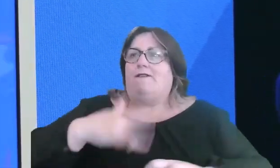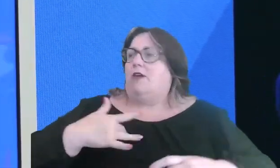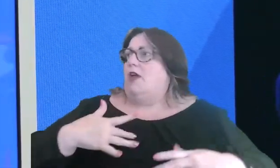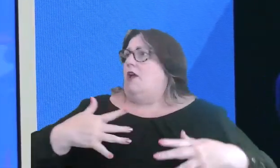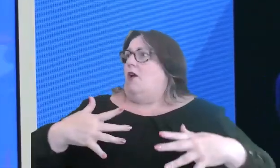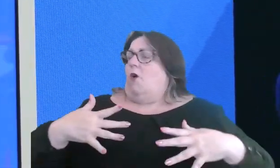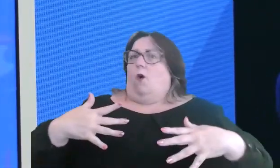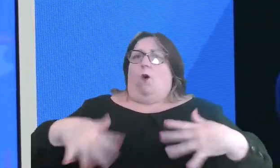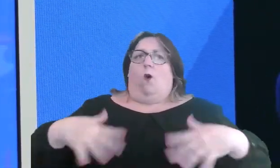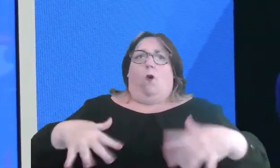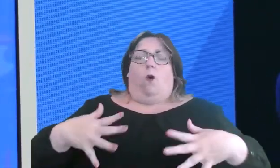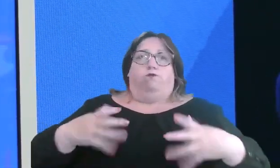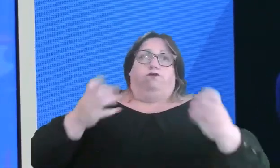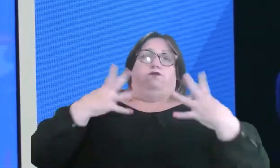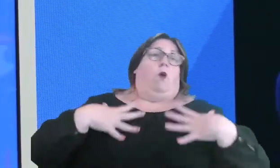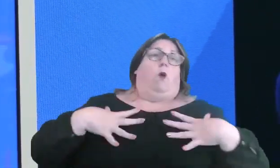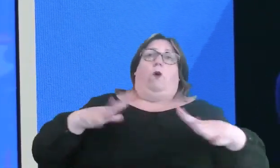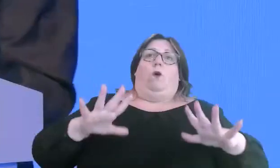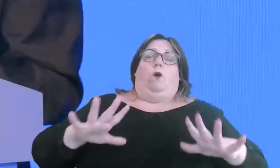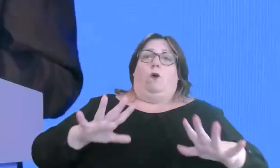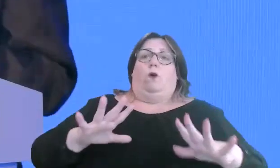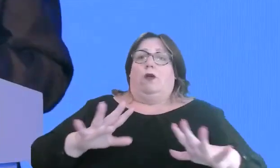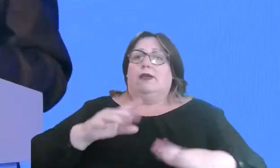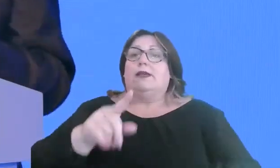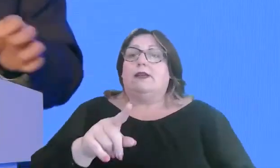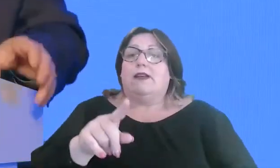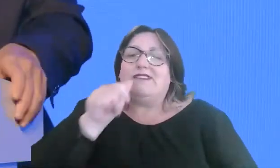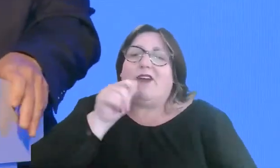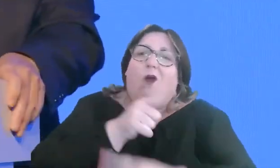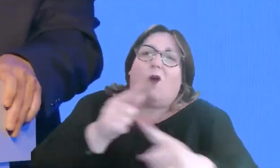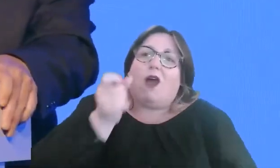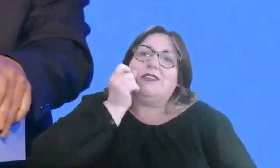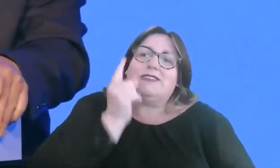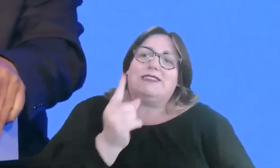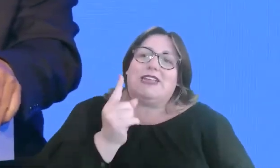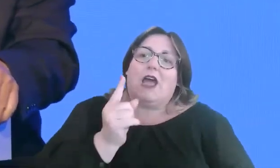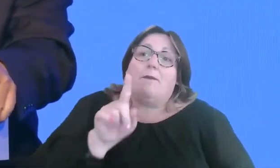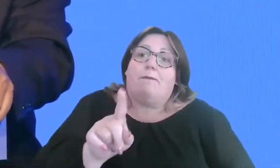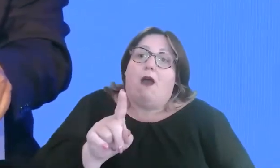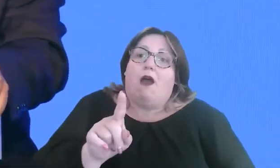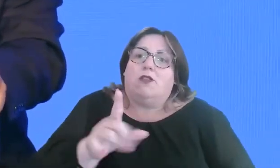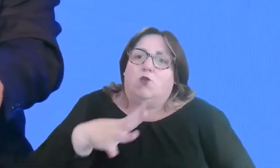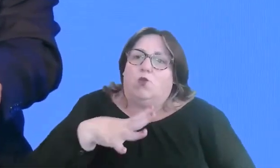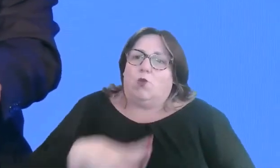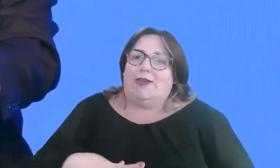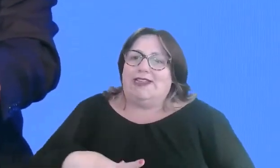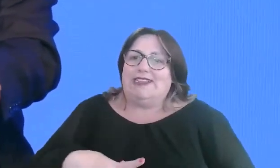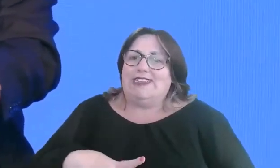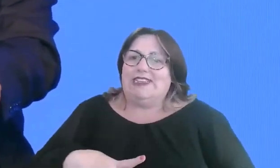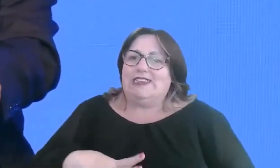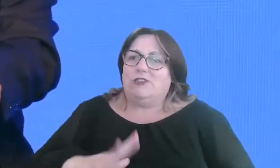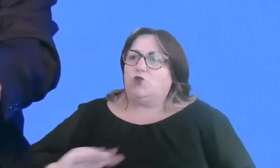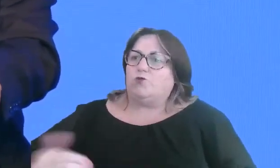know you all get that and understand that, but when it comes to harnessing the power of this technology,